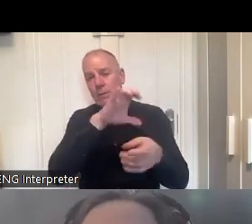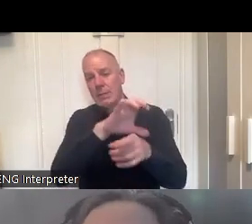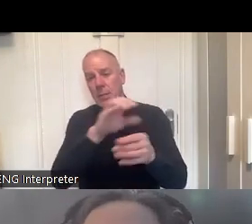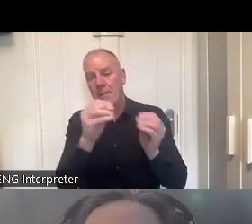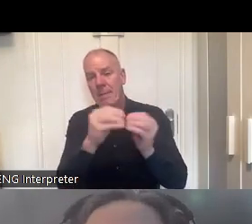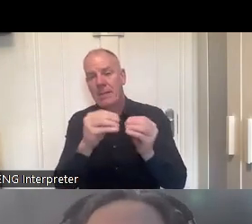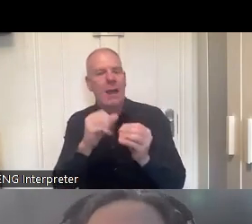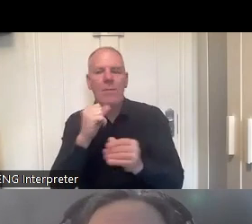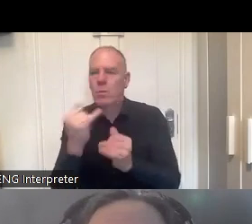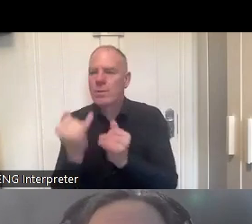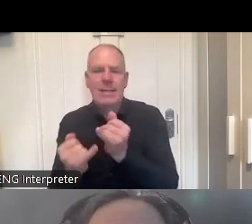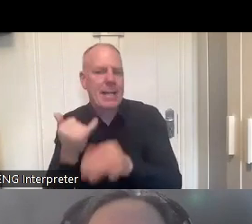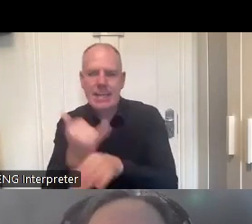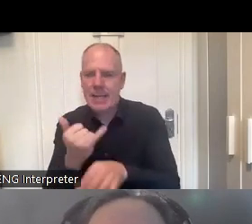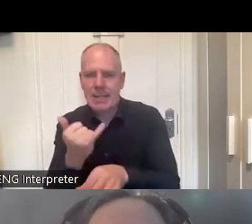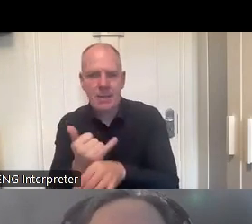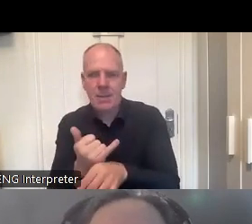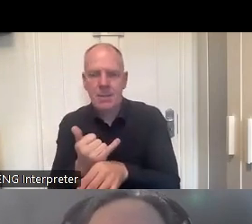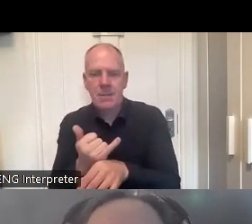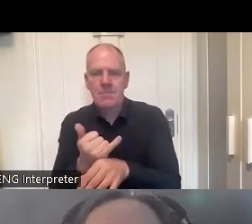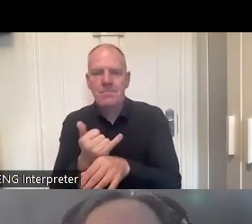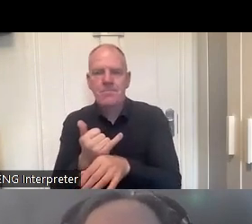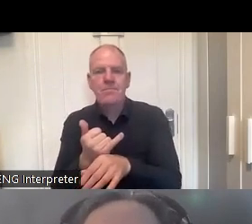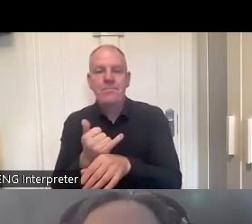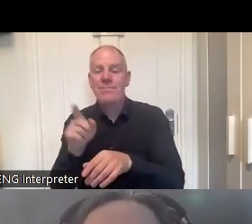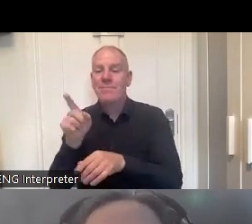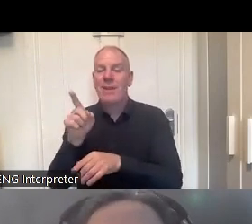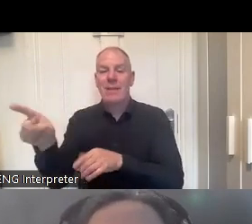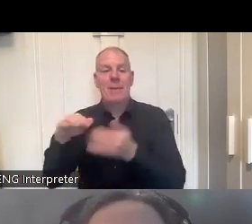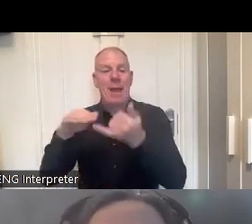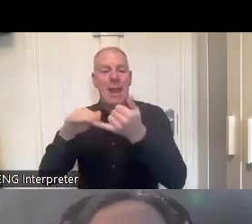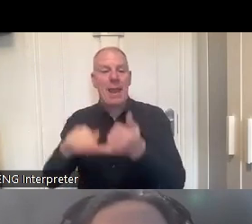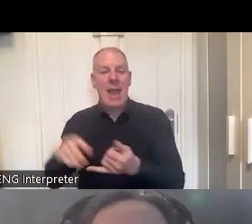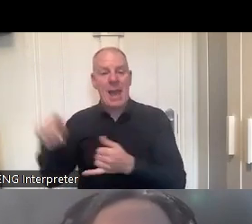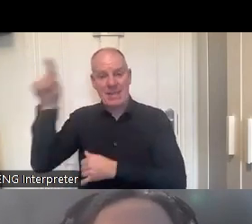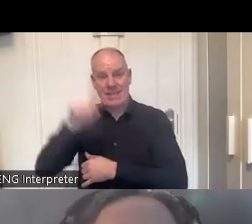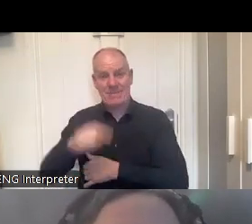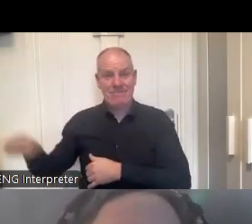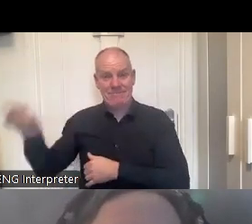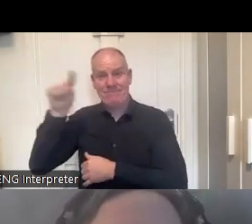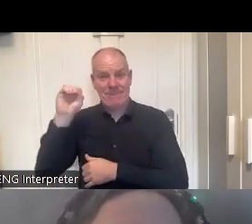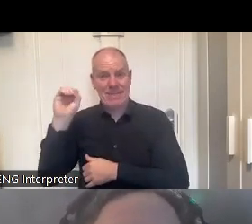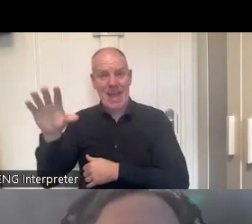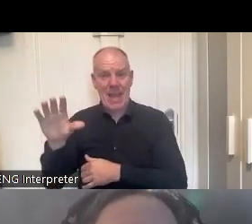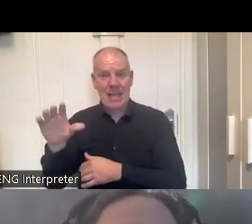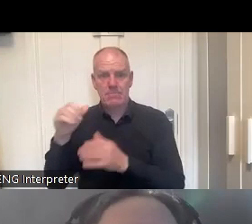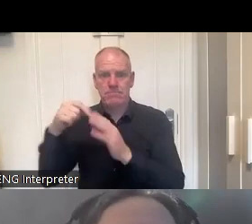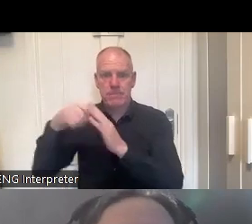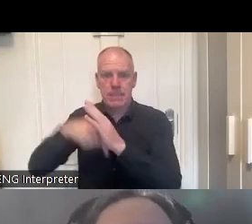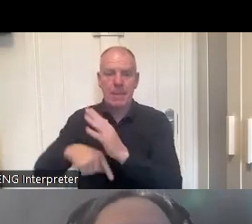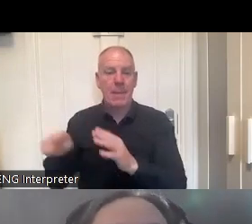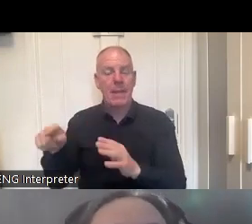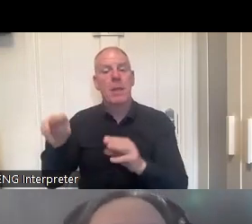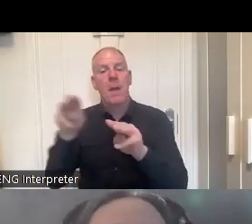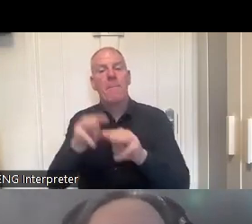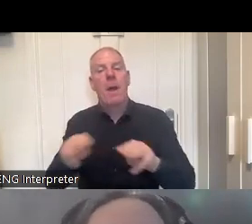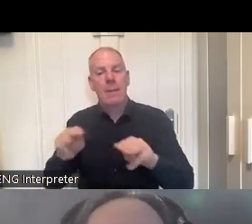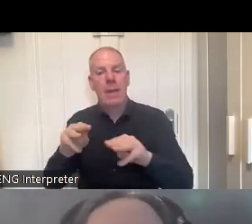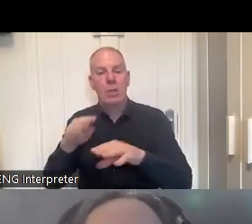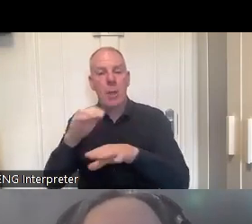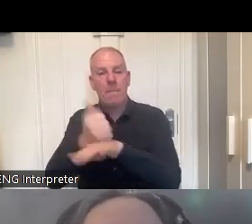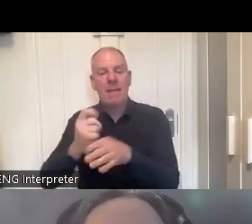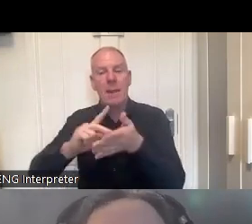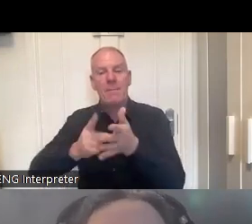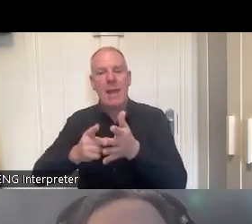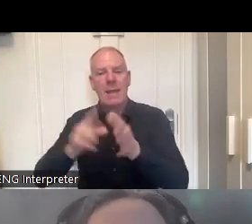have any details of it. And this is my last substantial slide, really. This is the population-based planning framework,